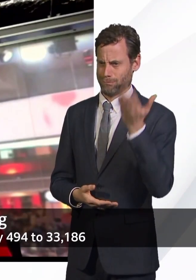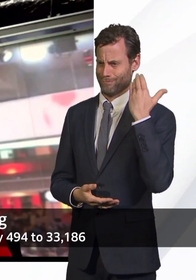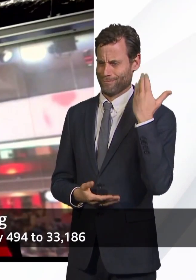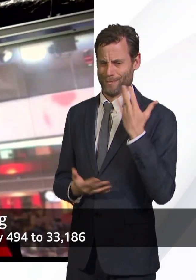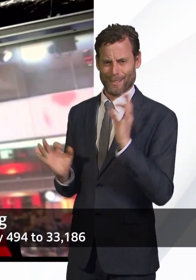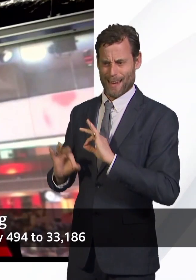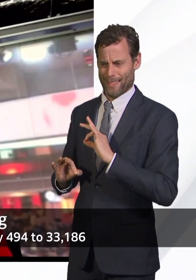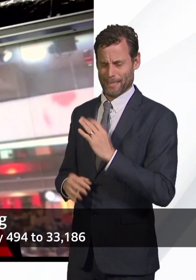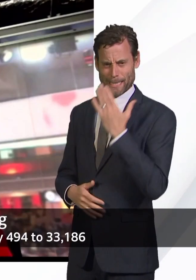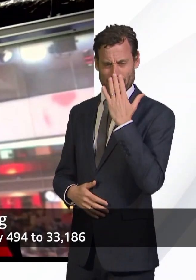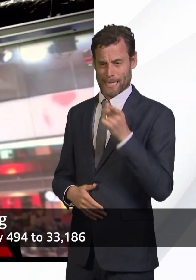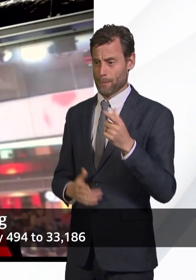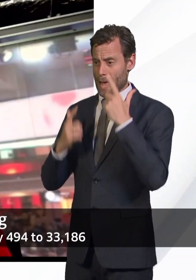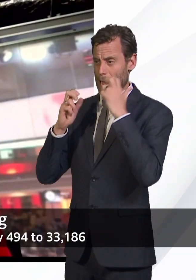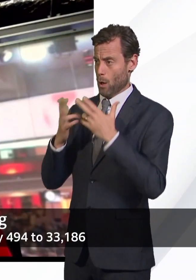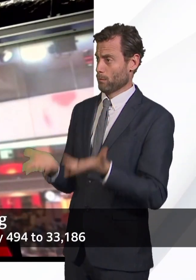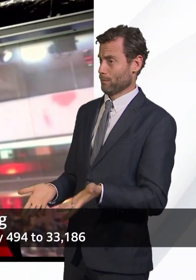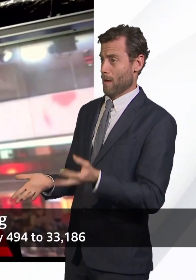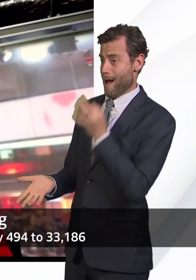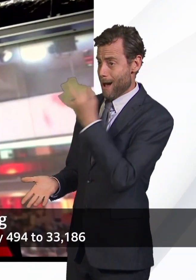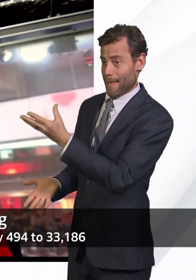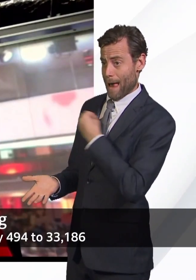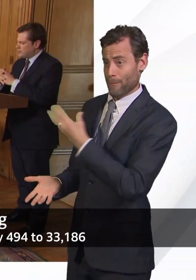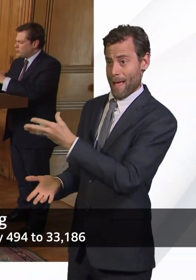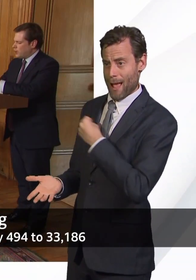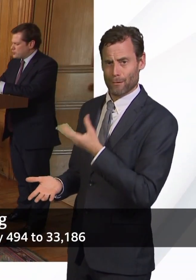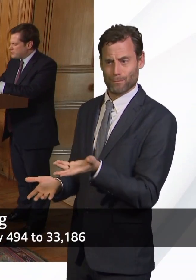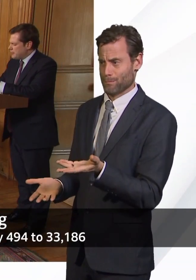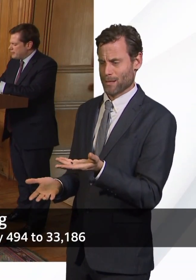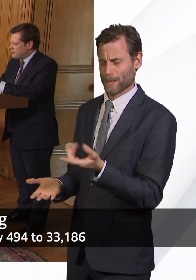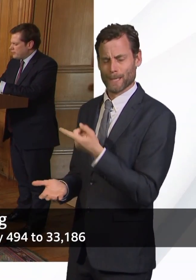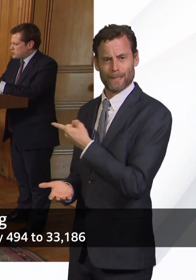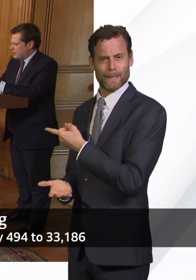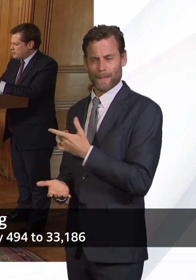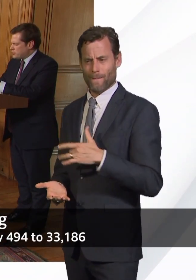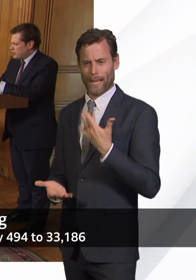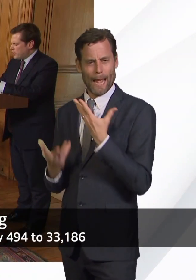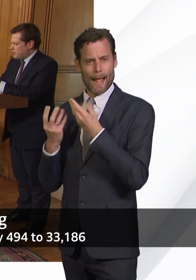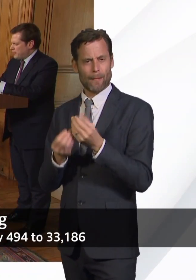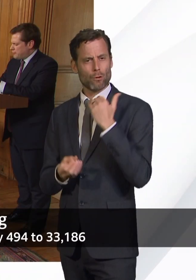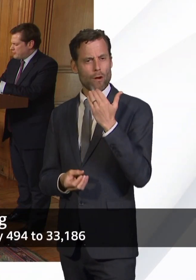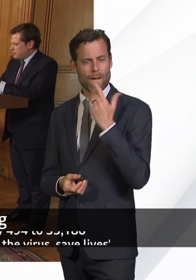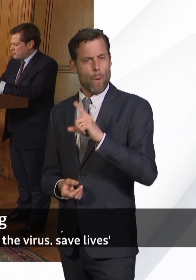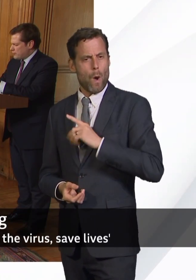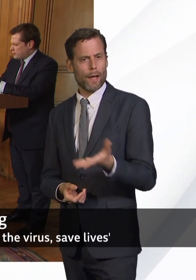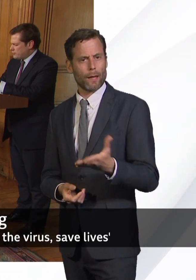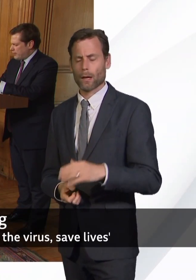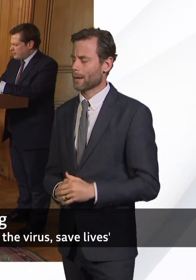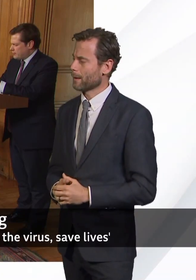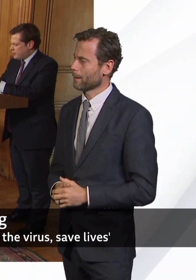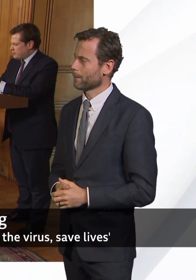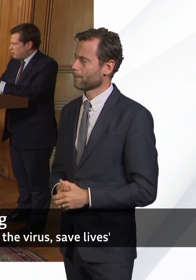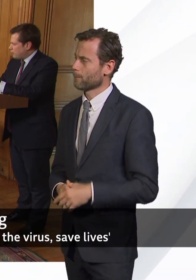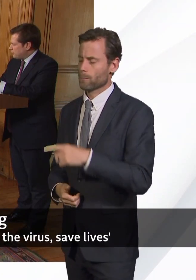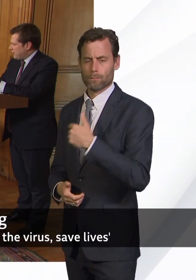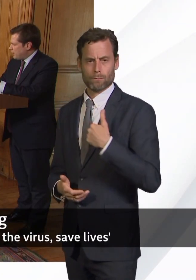it seem day after day that the government is not getting a grip on this? Well, I don't underestimate the challenge being faced by residents